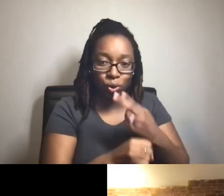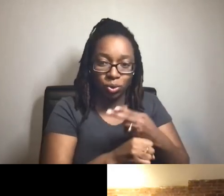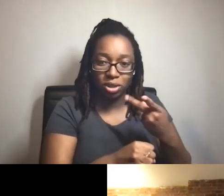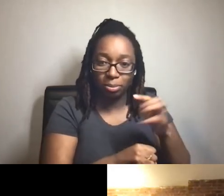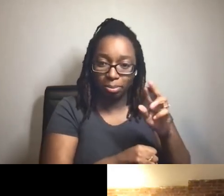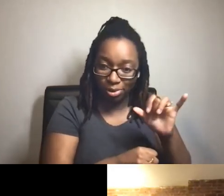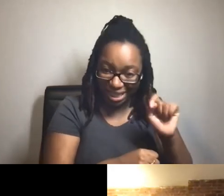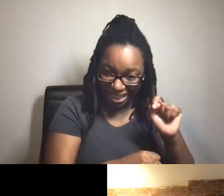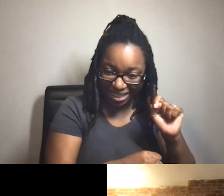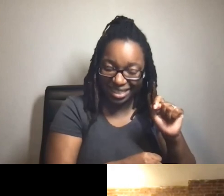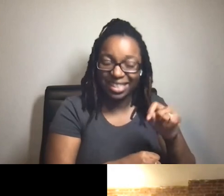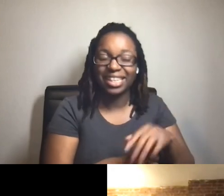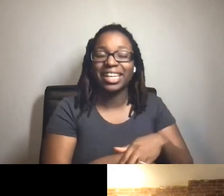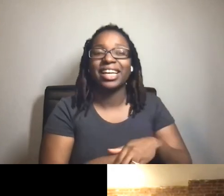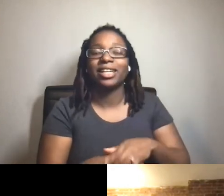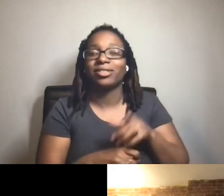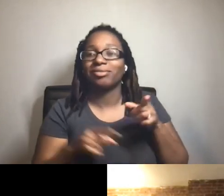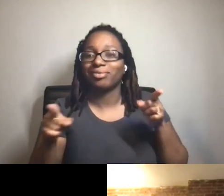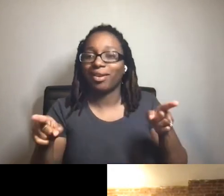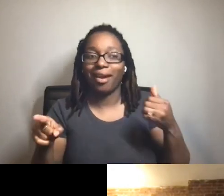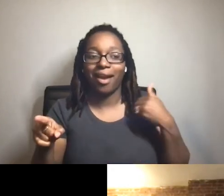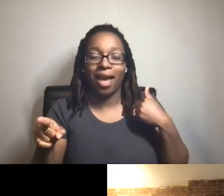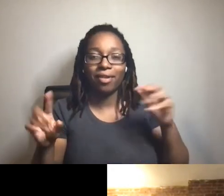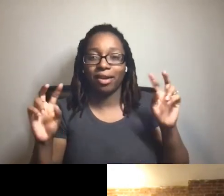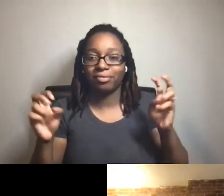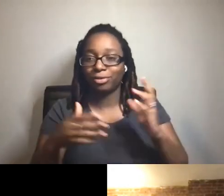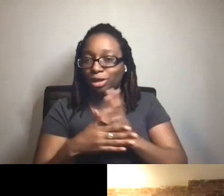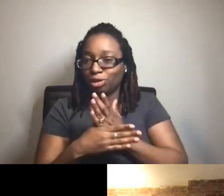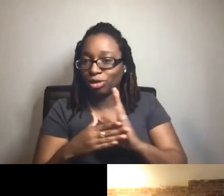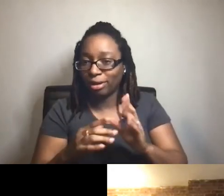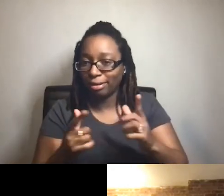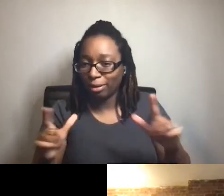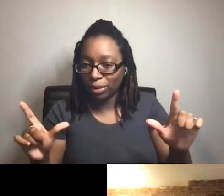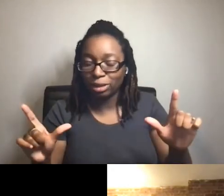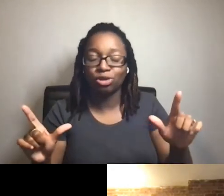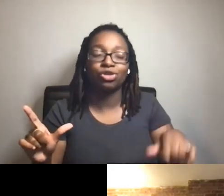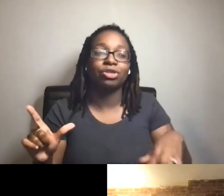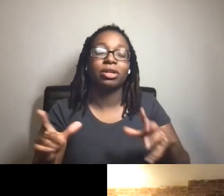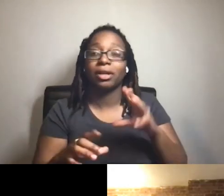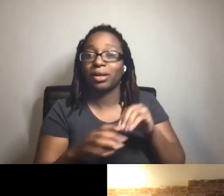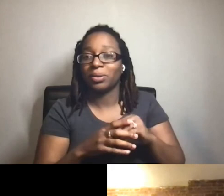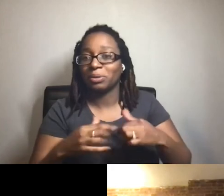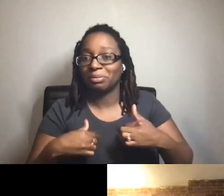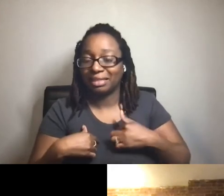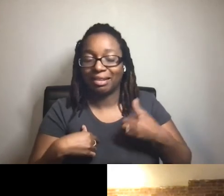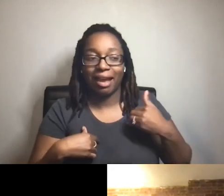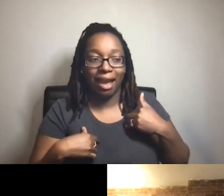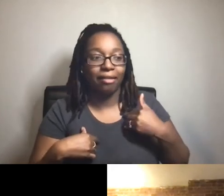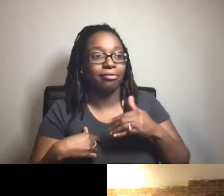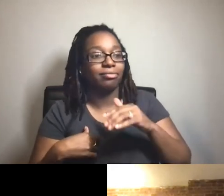So because they have this kind of shared language, and this includes me, we have this kind of shared language in